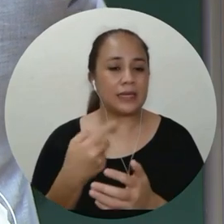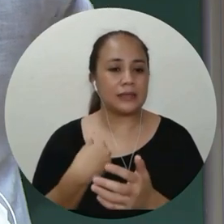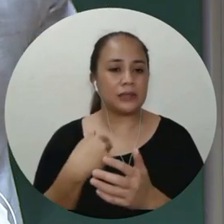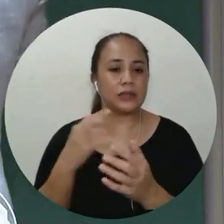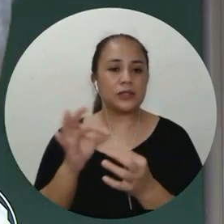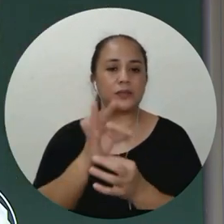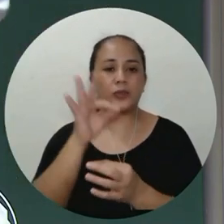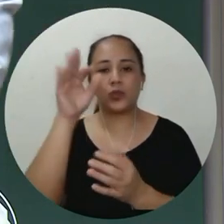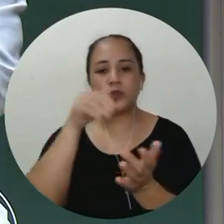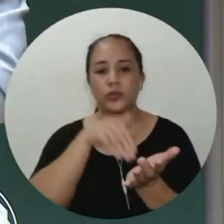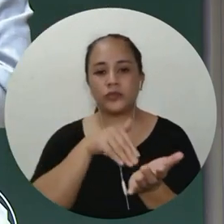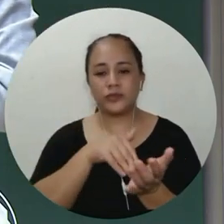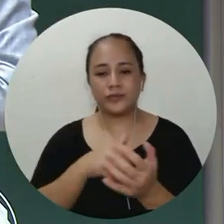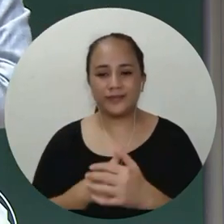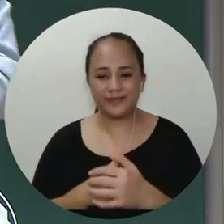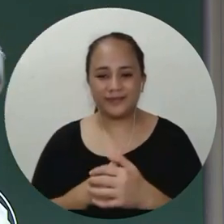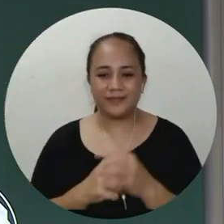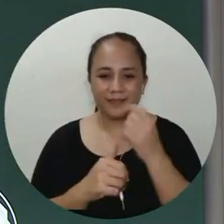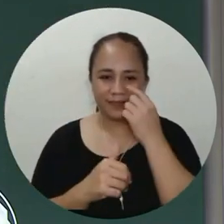doctors.